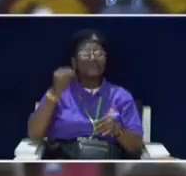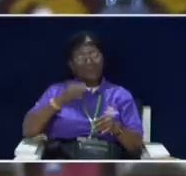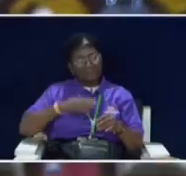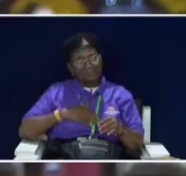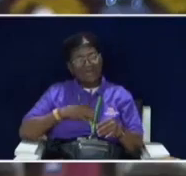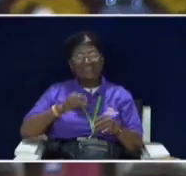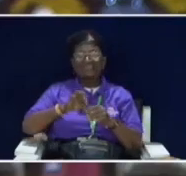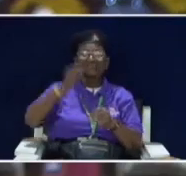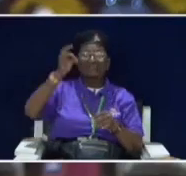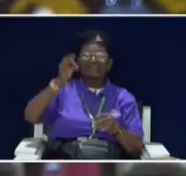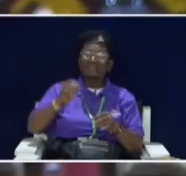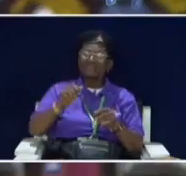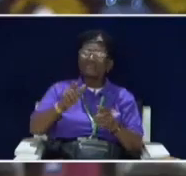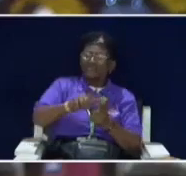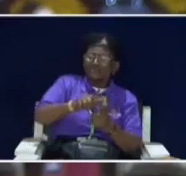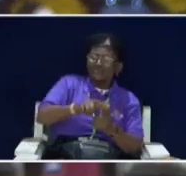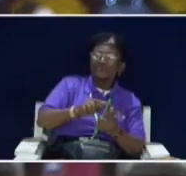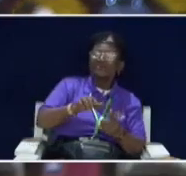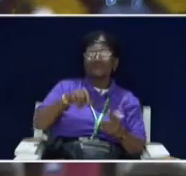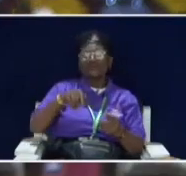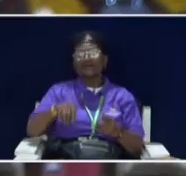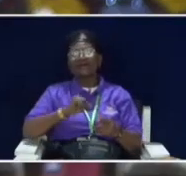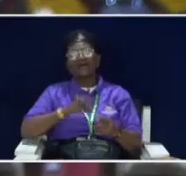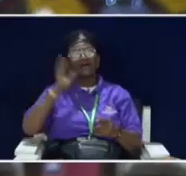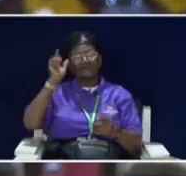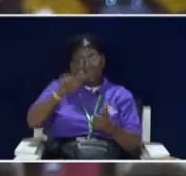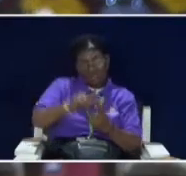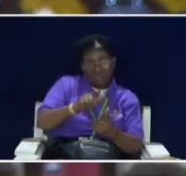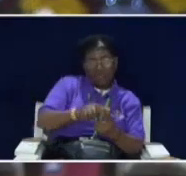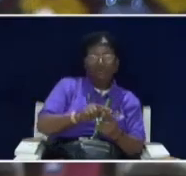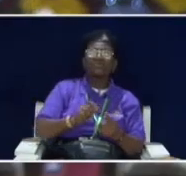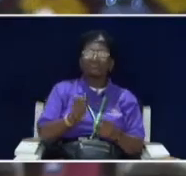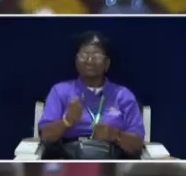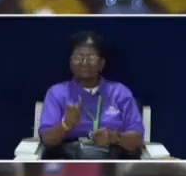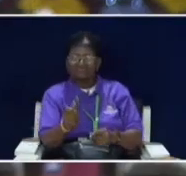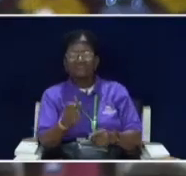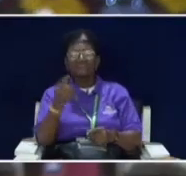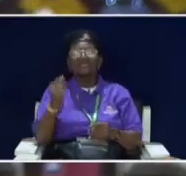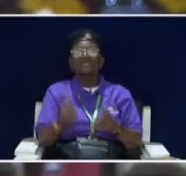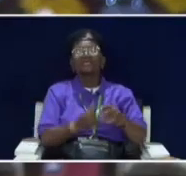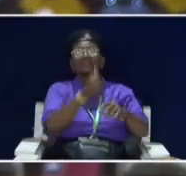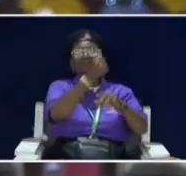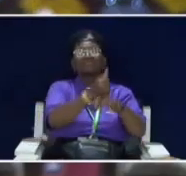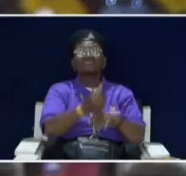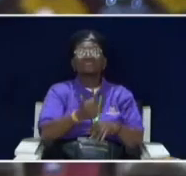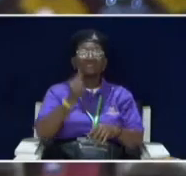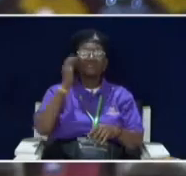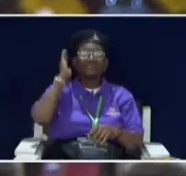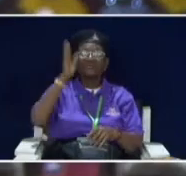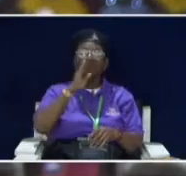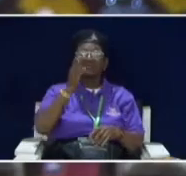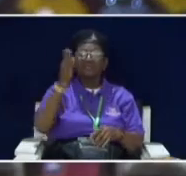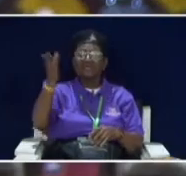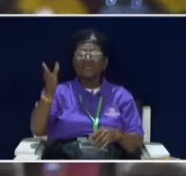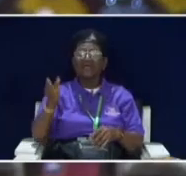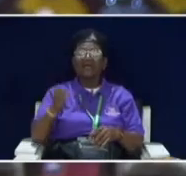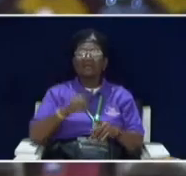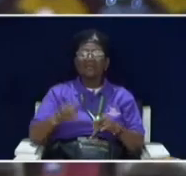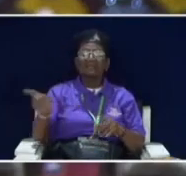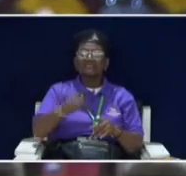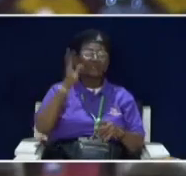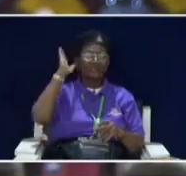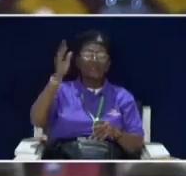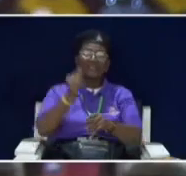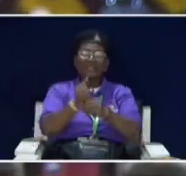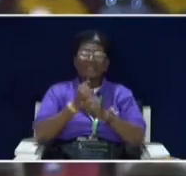We are trying to catch up. So I will slow it a little bit. The mountain will be there, but you would get to the other side of